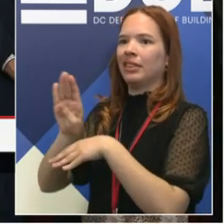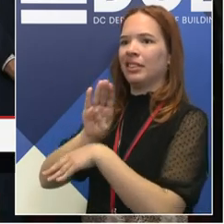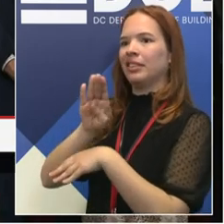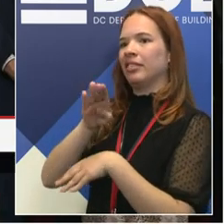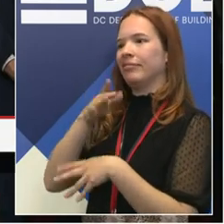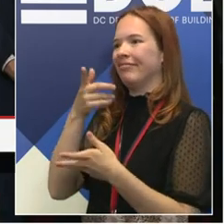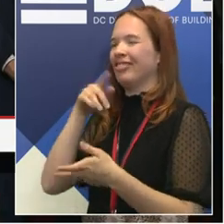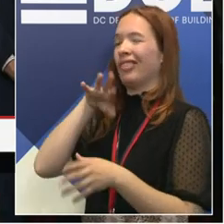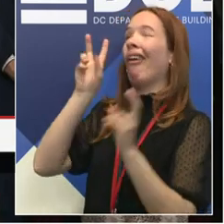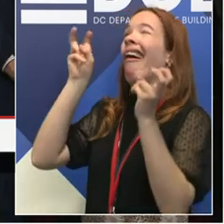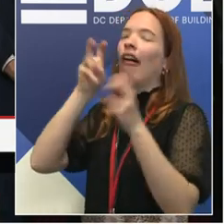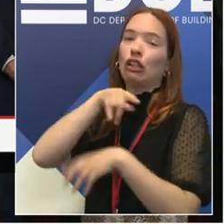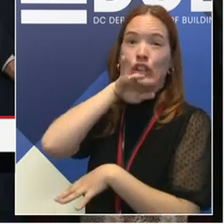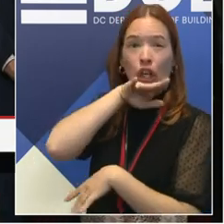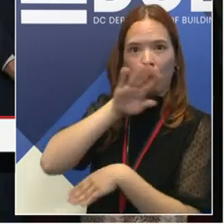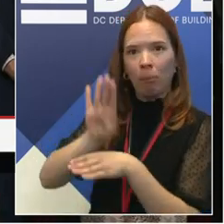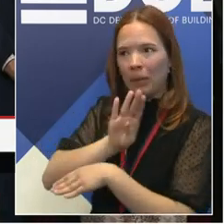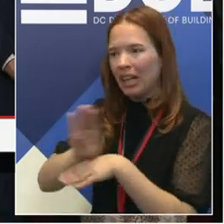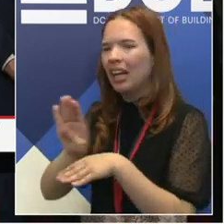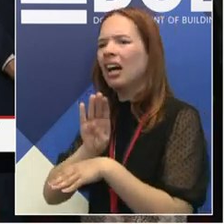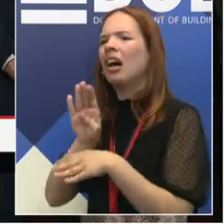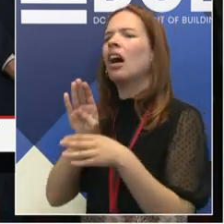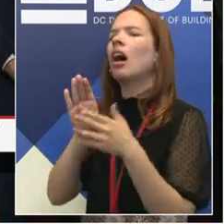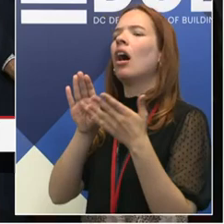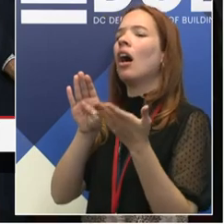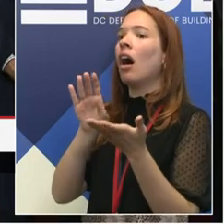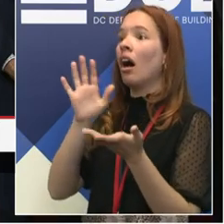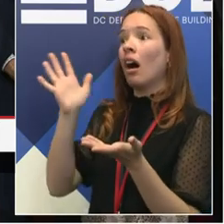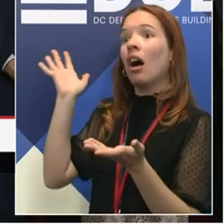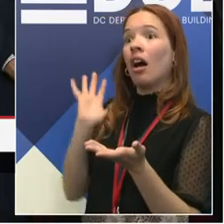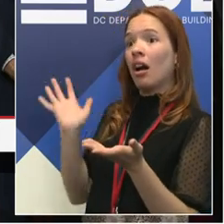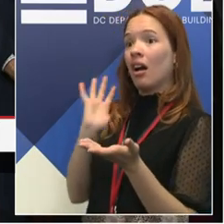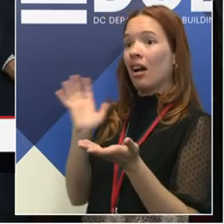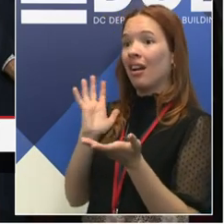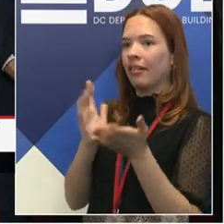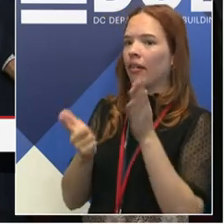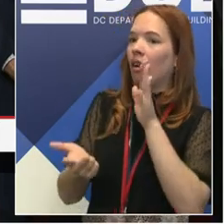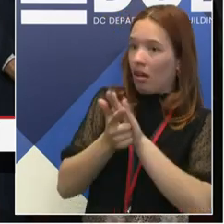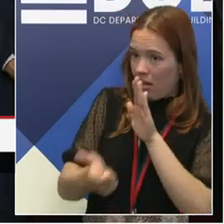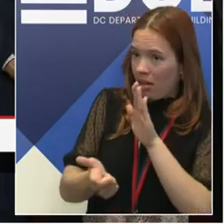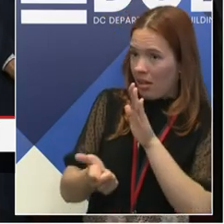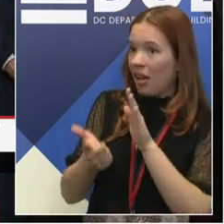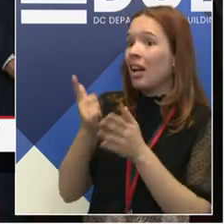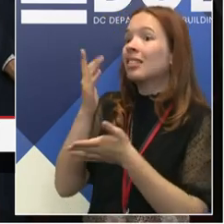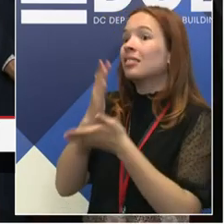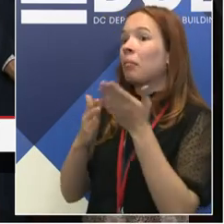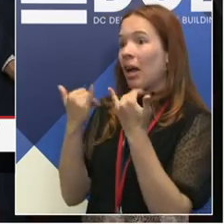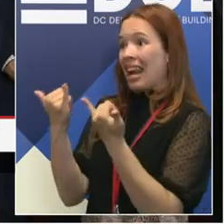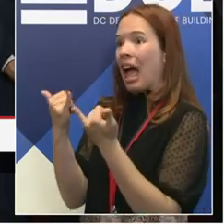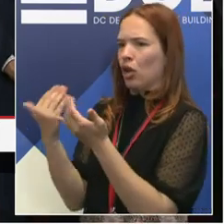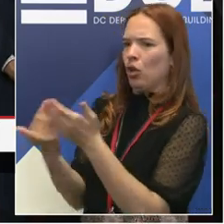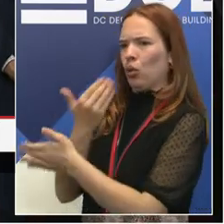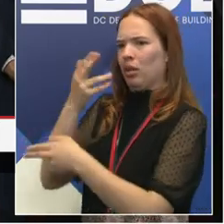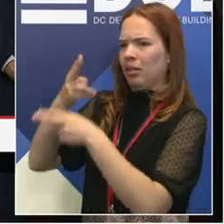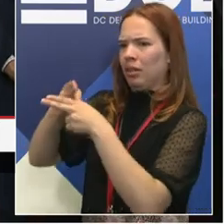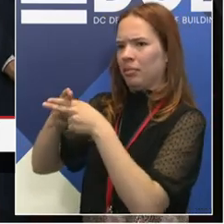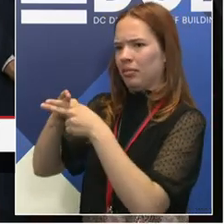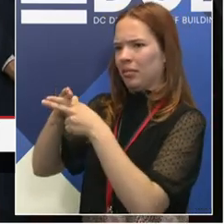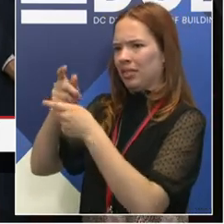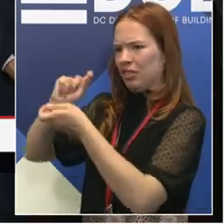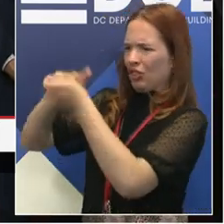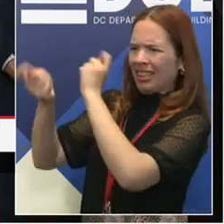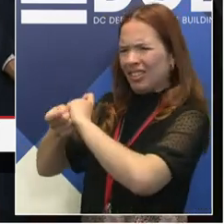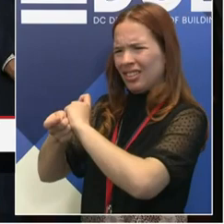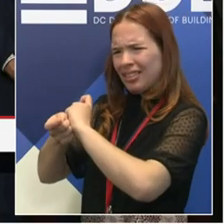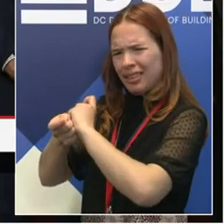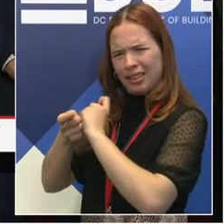know that a lot of them operate under numerous LLCs. What is your plan to crack down on these bad actors and prevent them